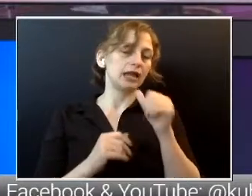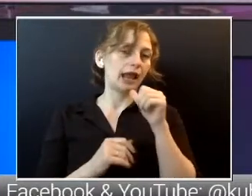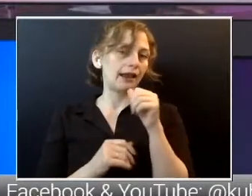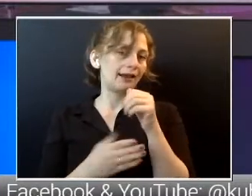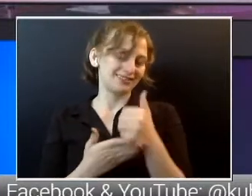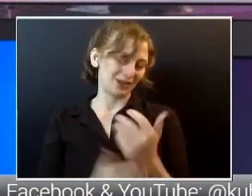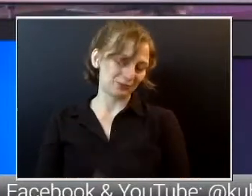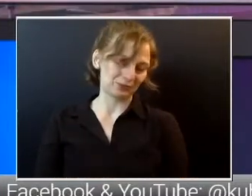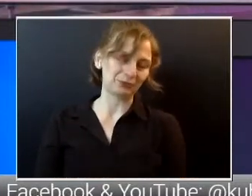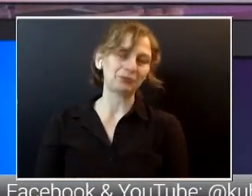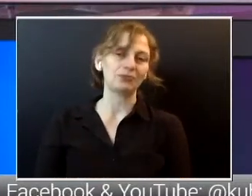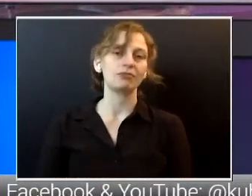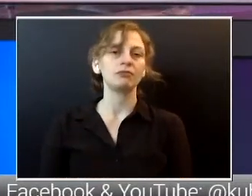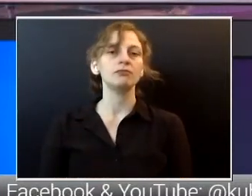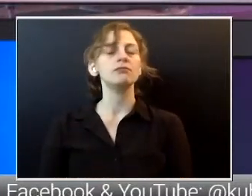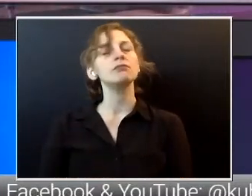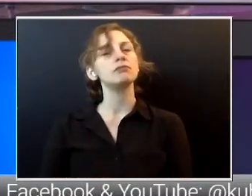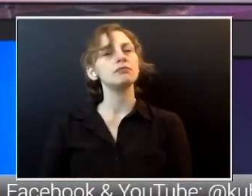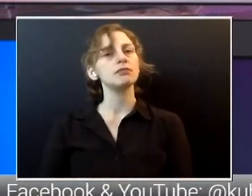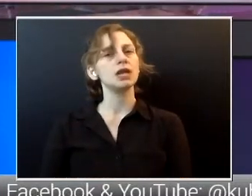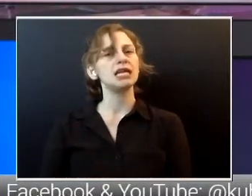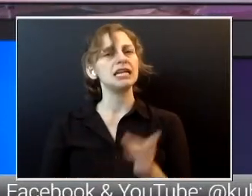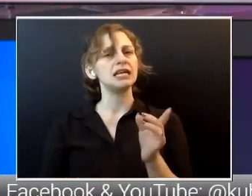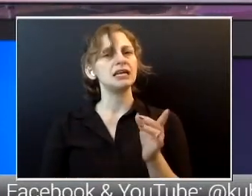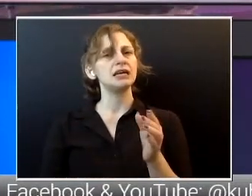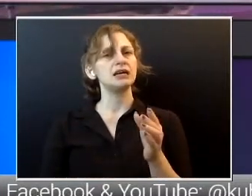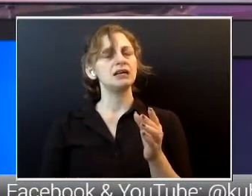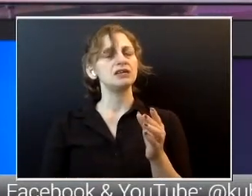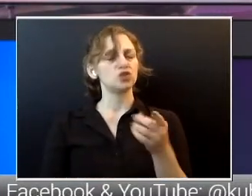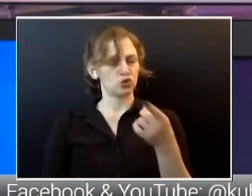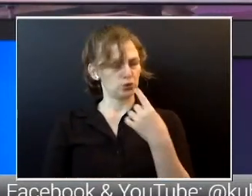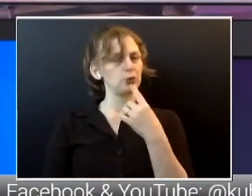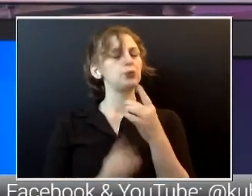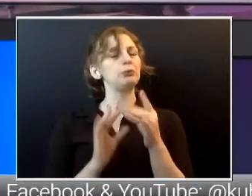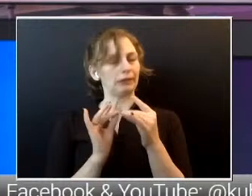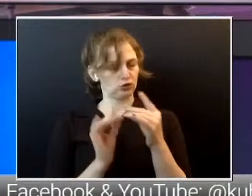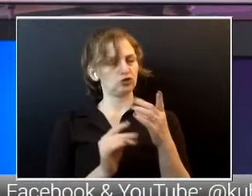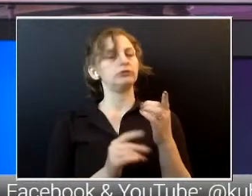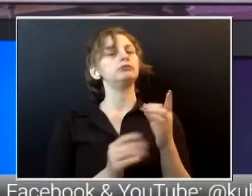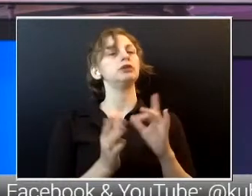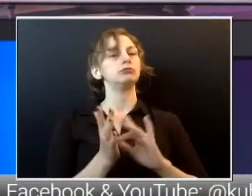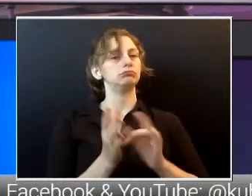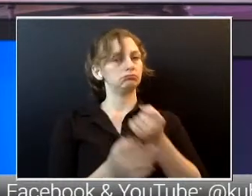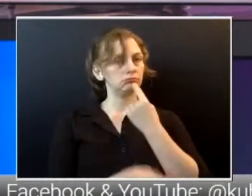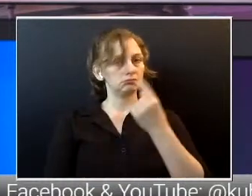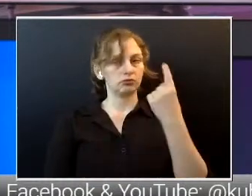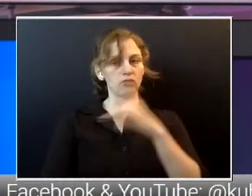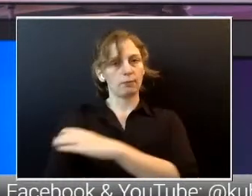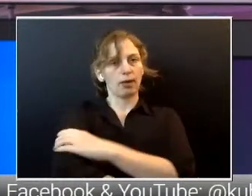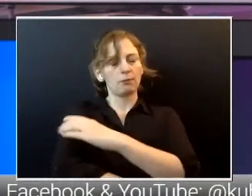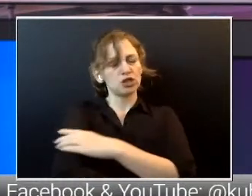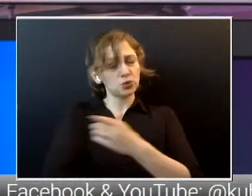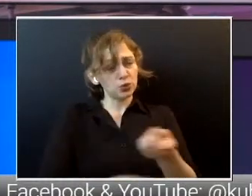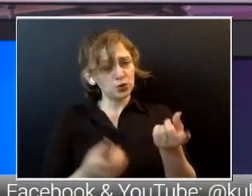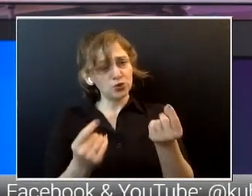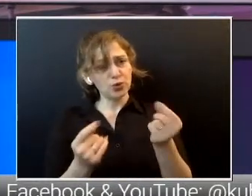on any, besides the blood pressure lowering medications, were there any other things you were doing